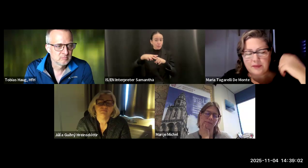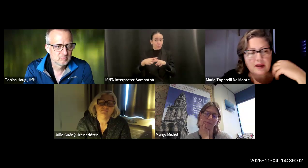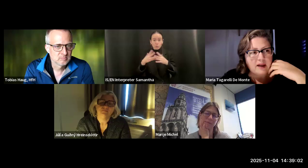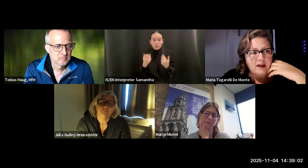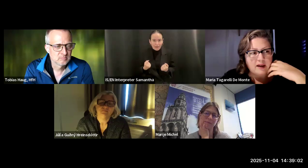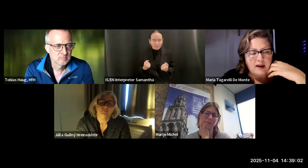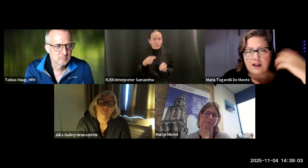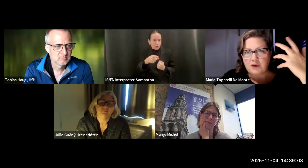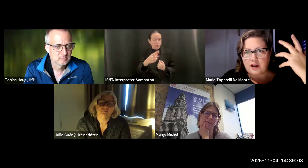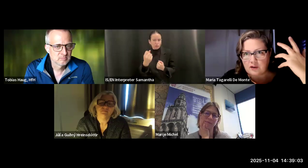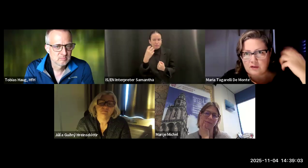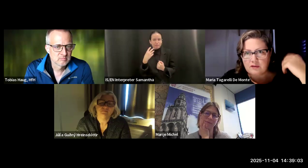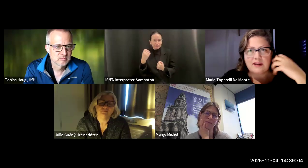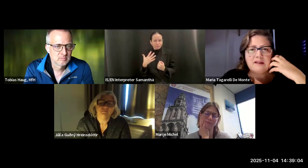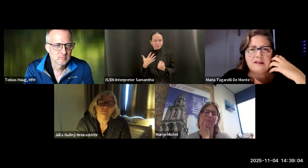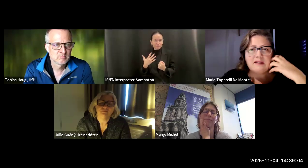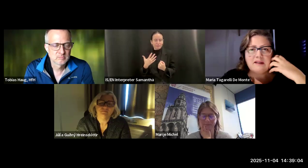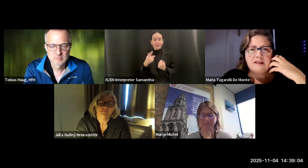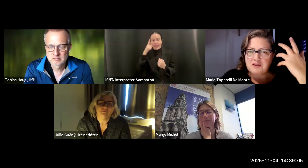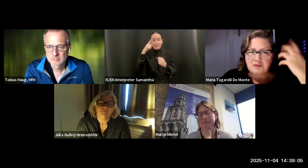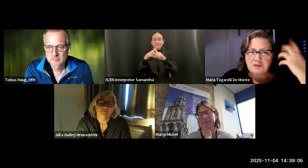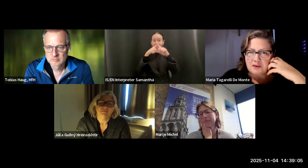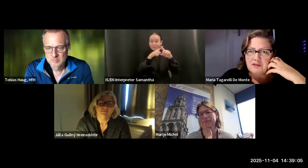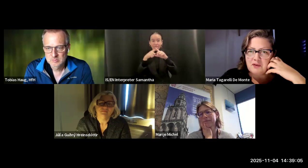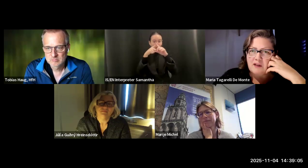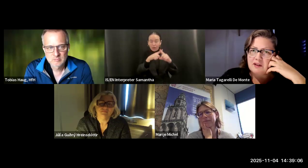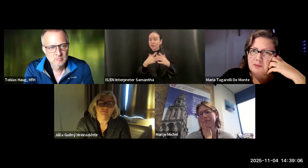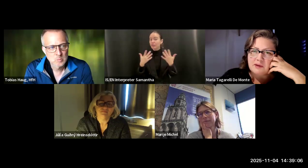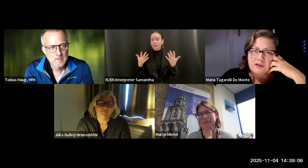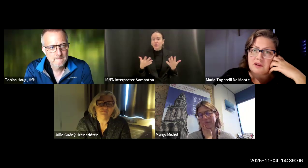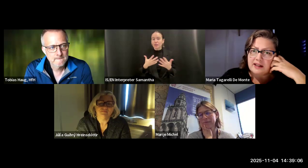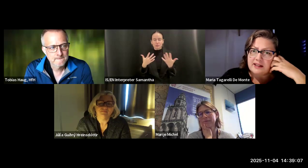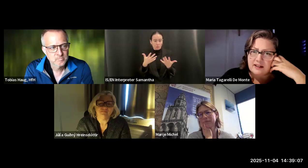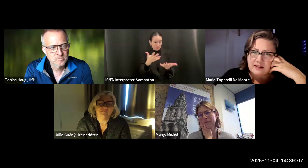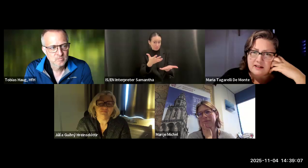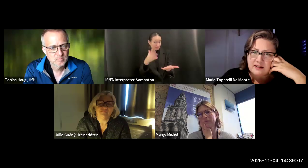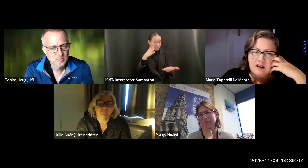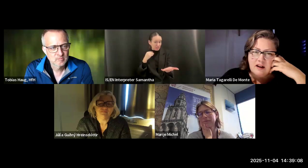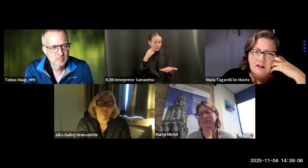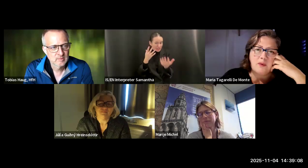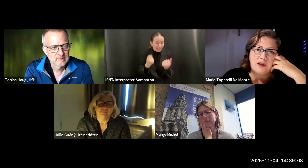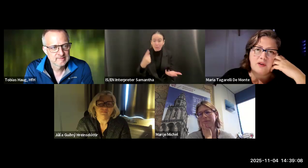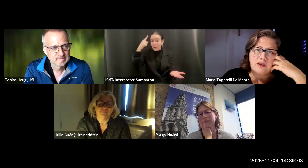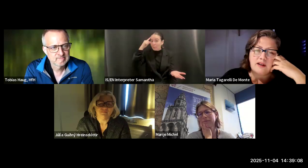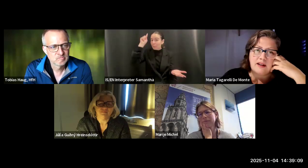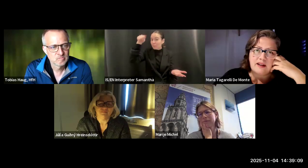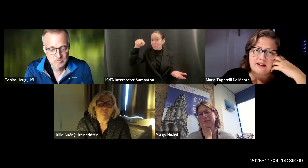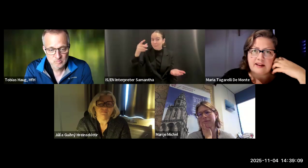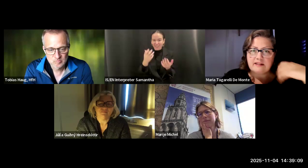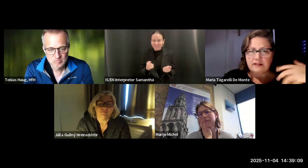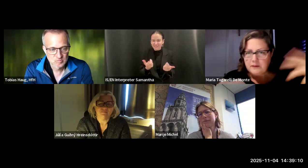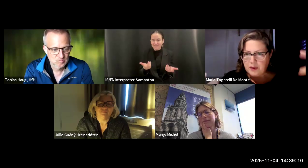mentioned eye tracker, okay? But I was just wondering if you have experience or ideas of how we